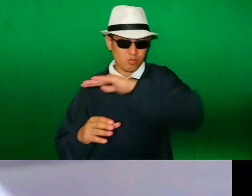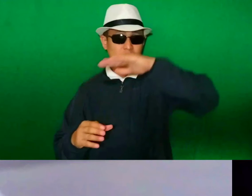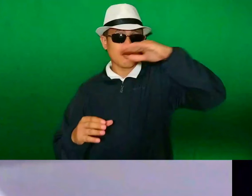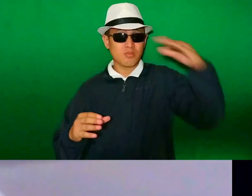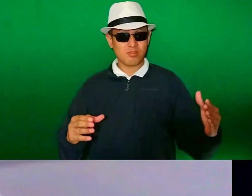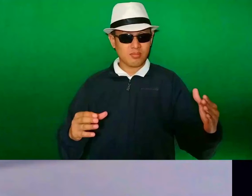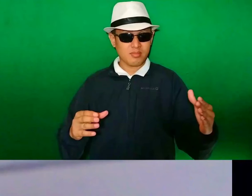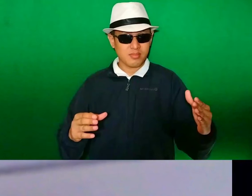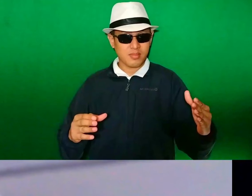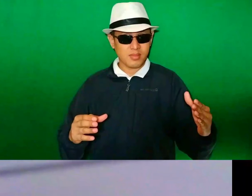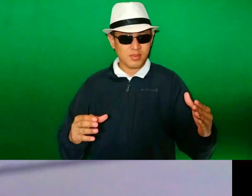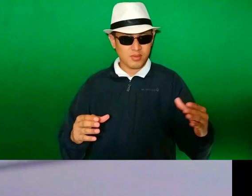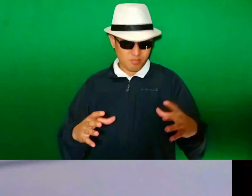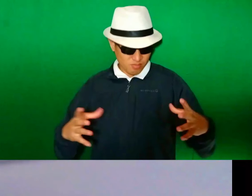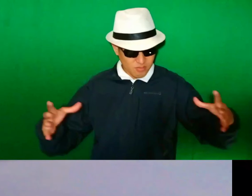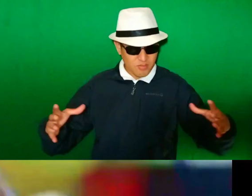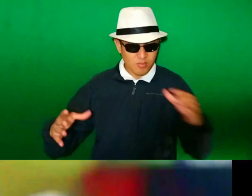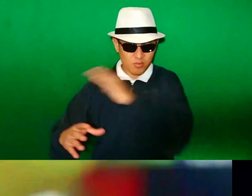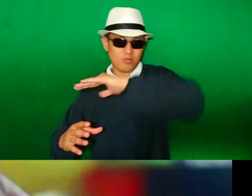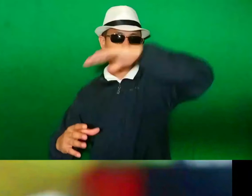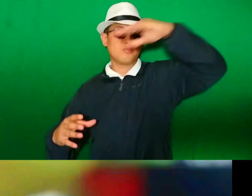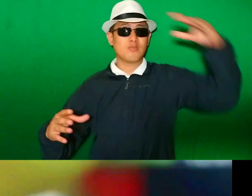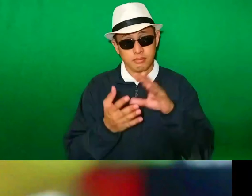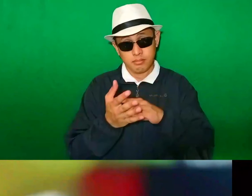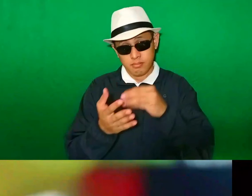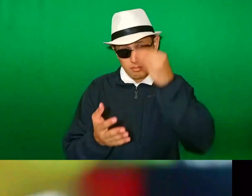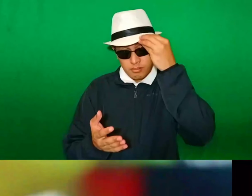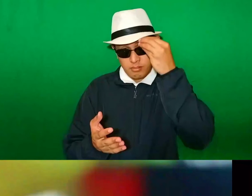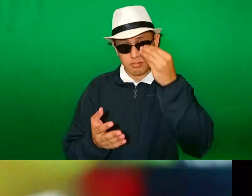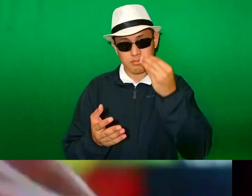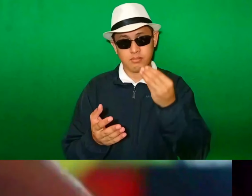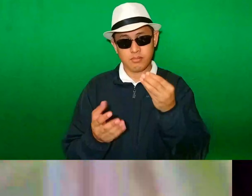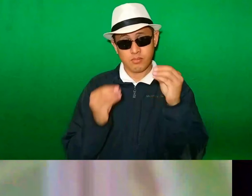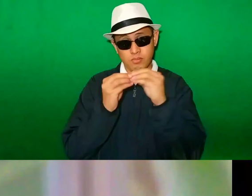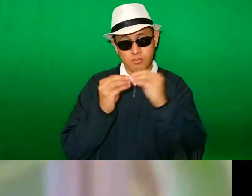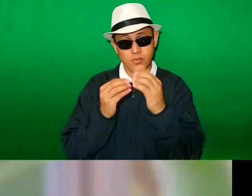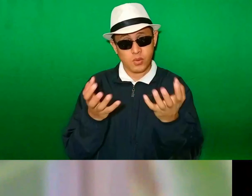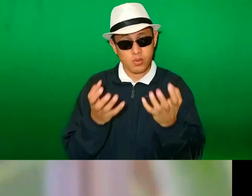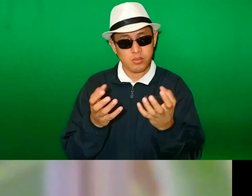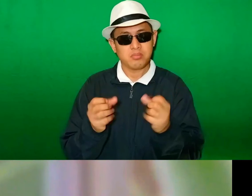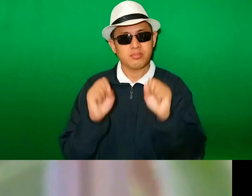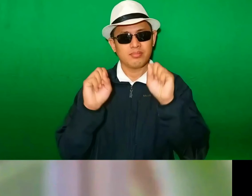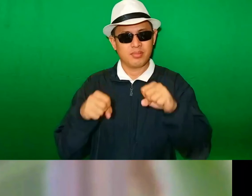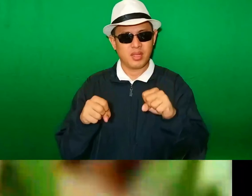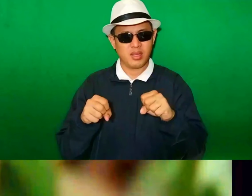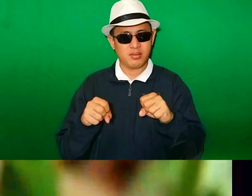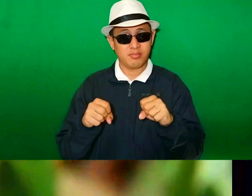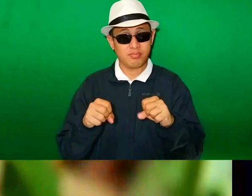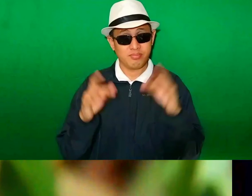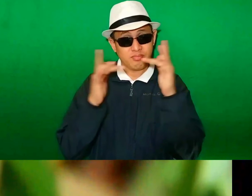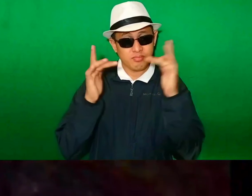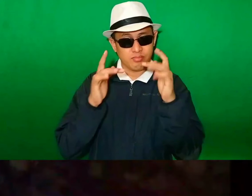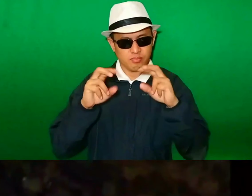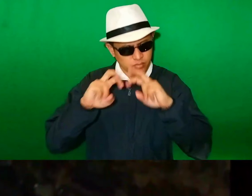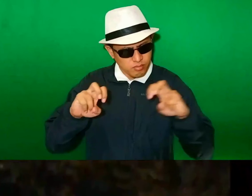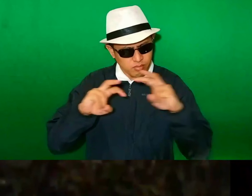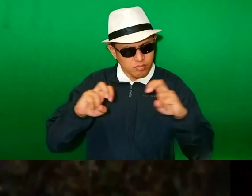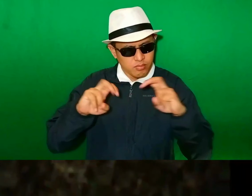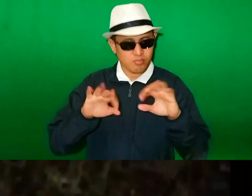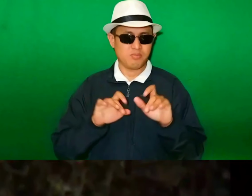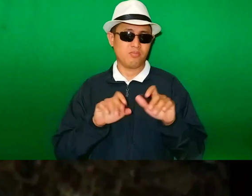You can do some research on certain studies conducted by entomologists. They are experts when it comes to insects.